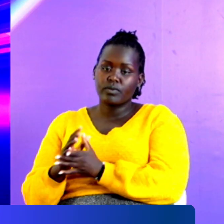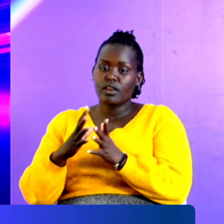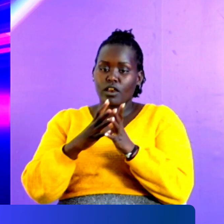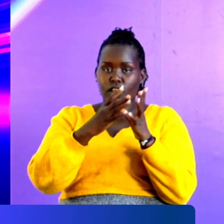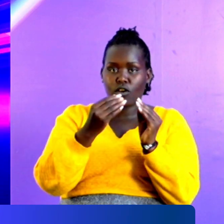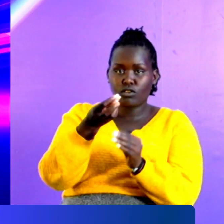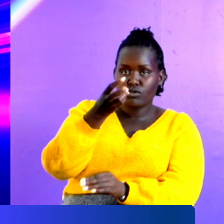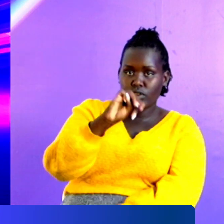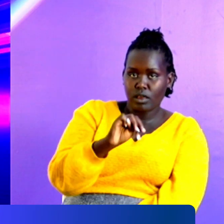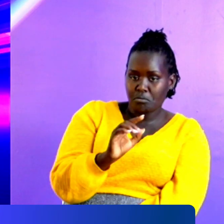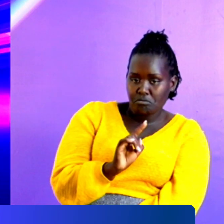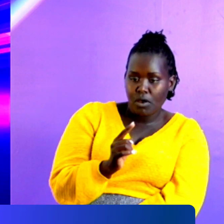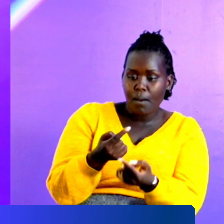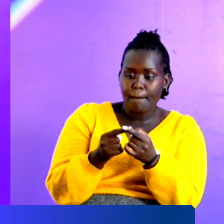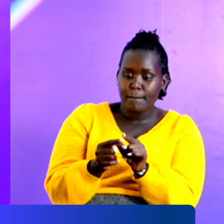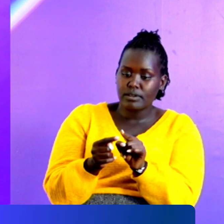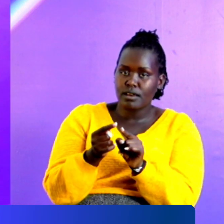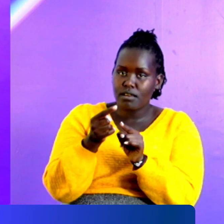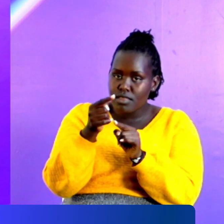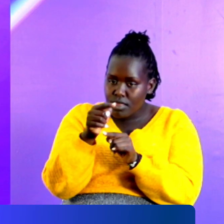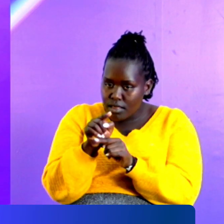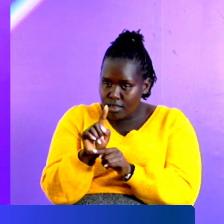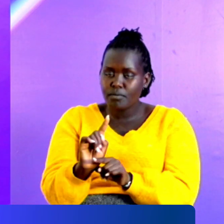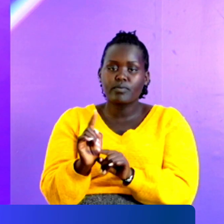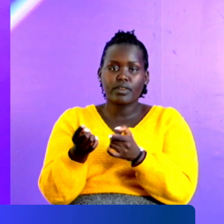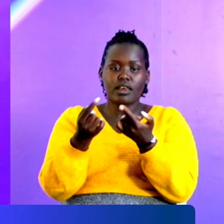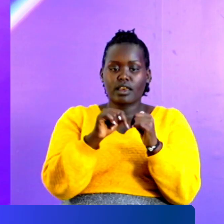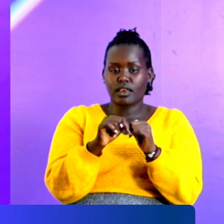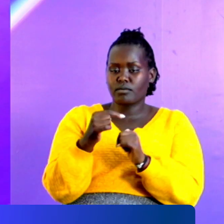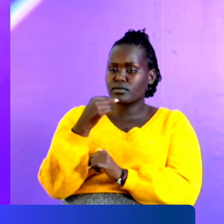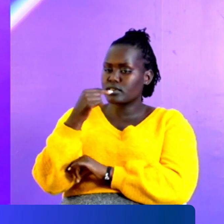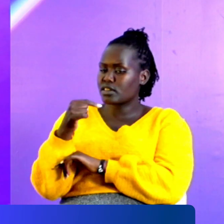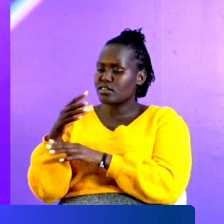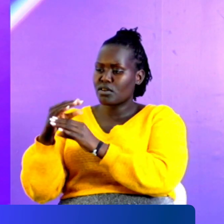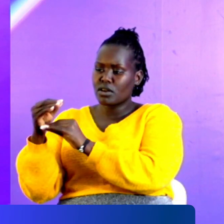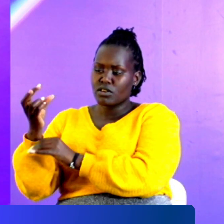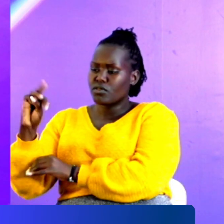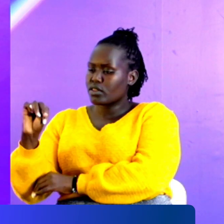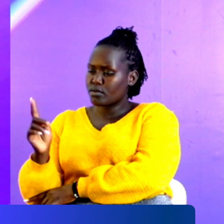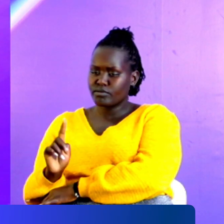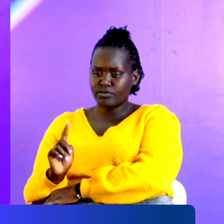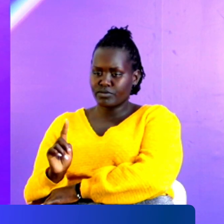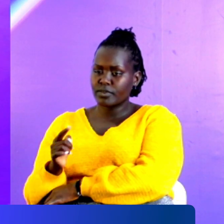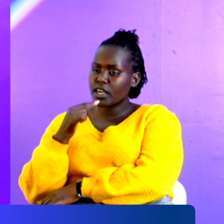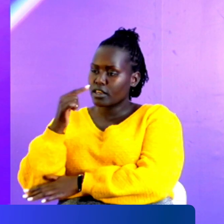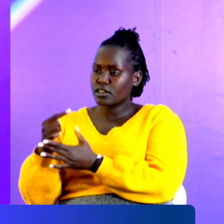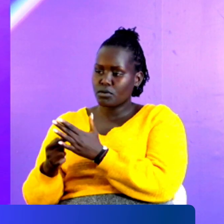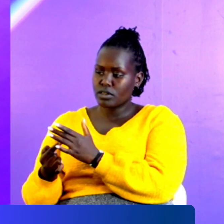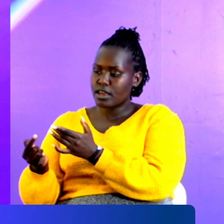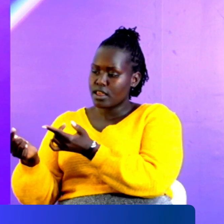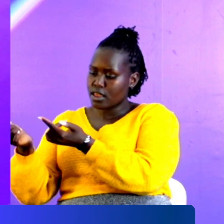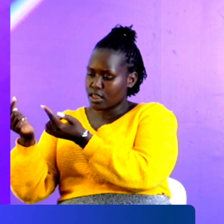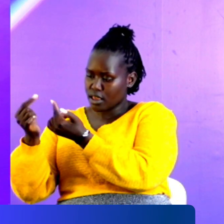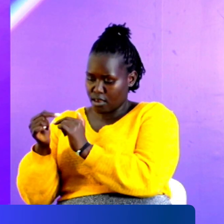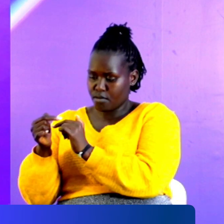them, they came to him. I wouldn't say he went to them just like that. Yeah. I would say they came